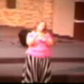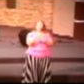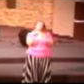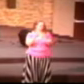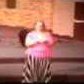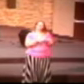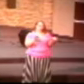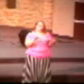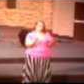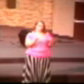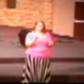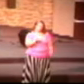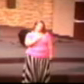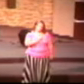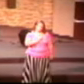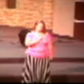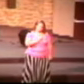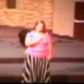do this alone.